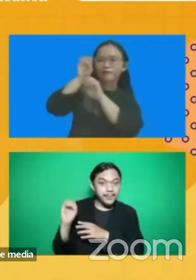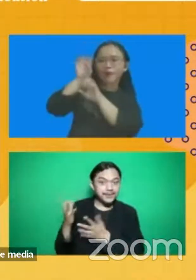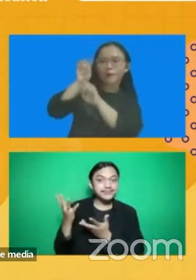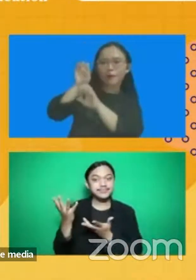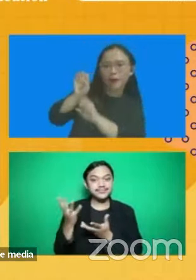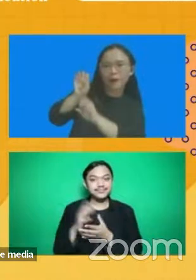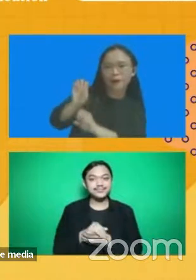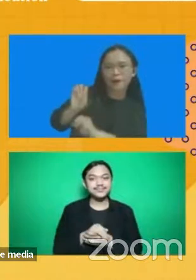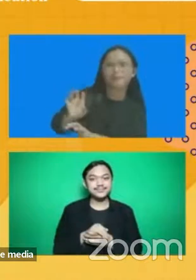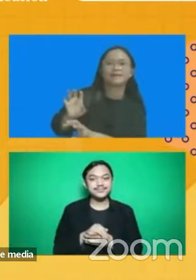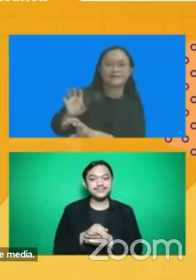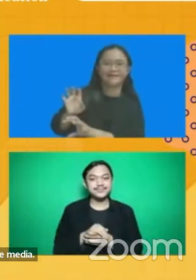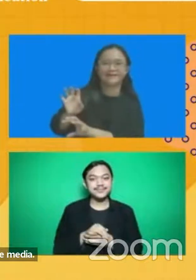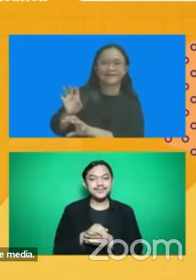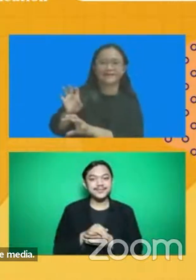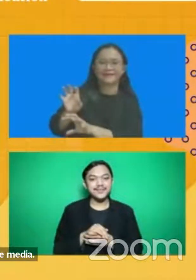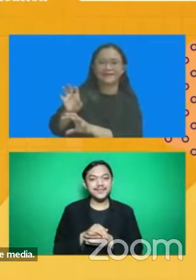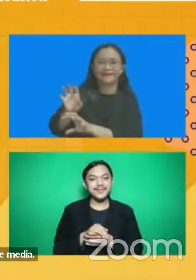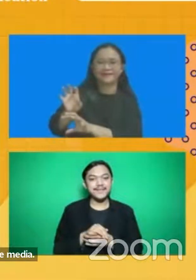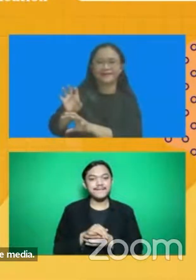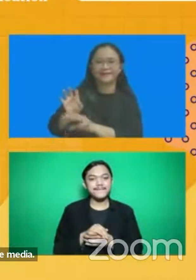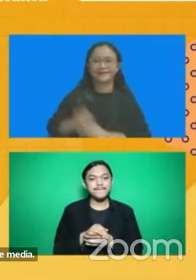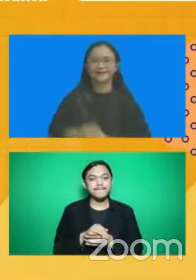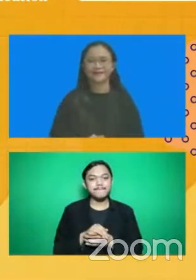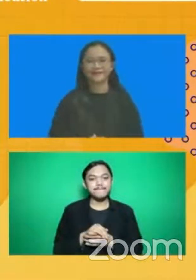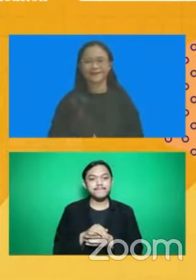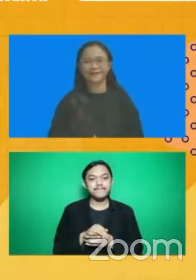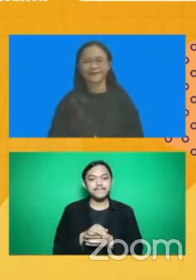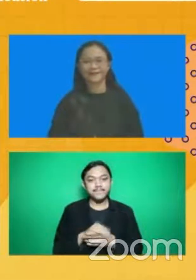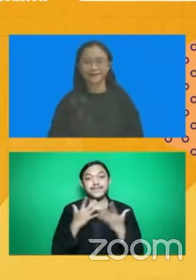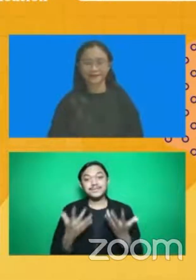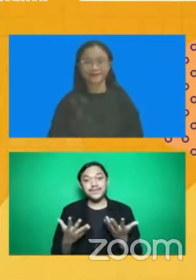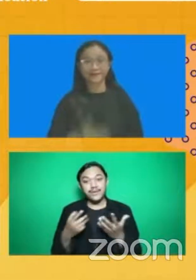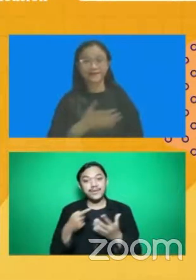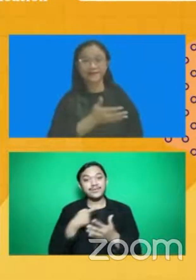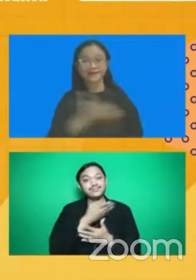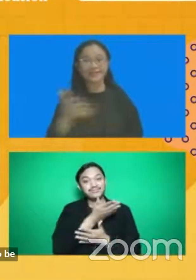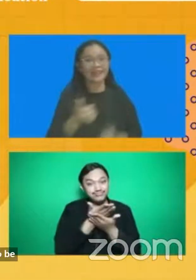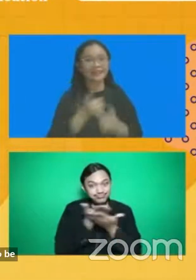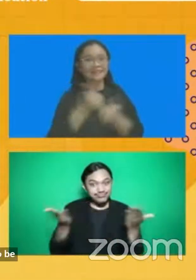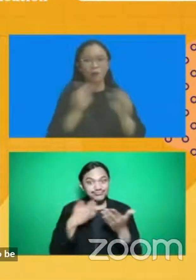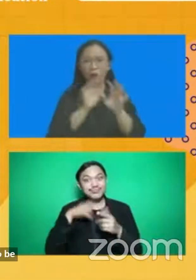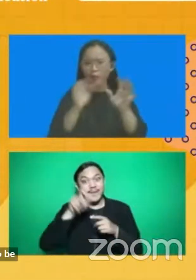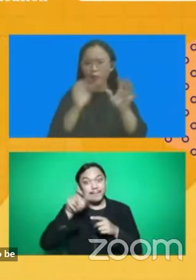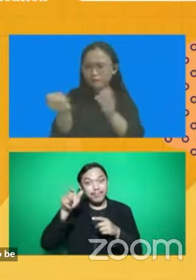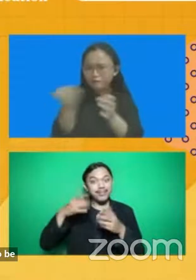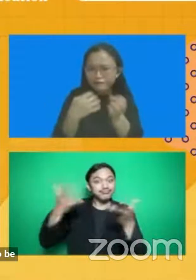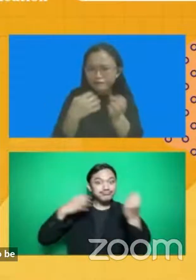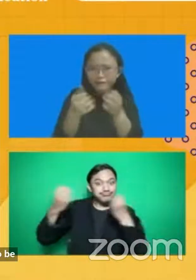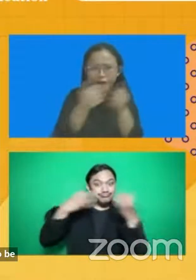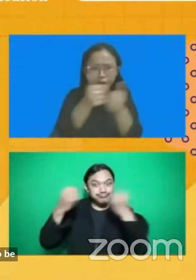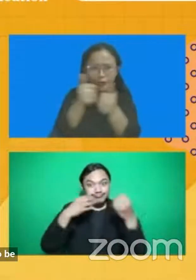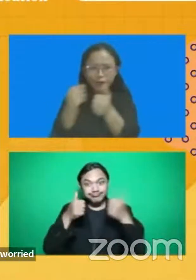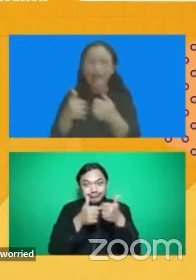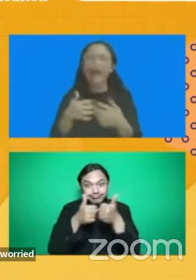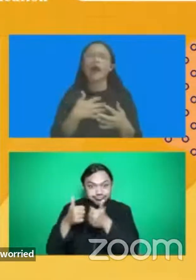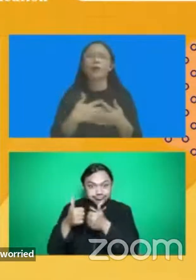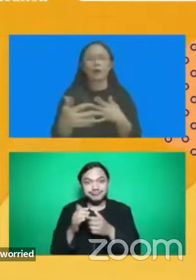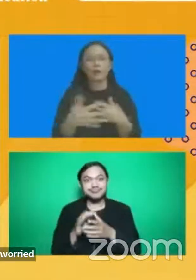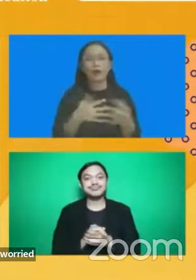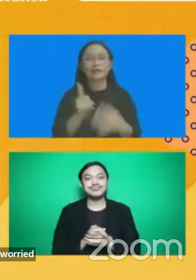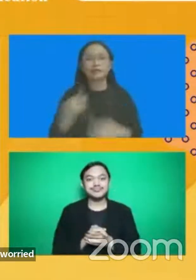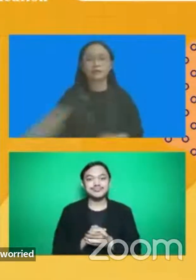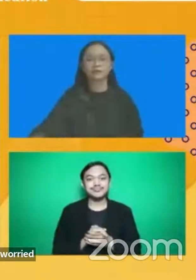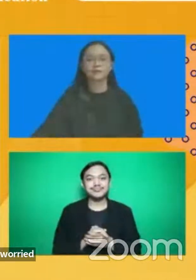Wow, so many expressions coming in. But not to be worried because our main event today will be a relaxed,